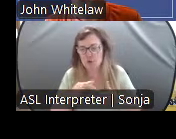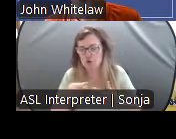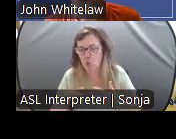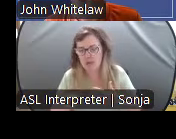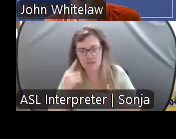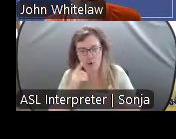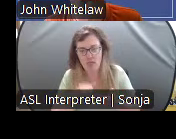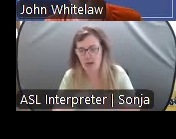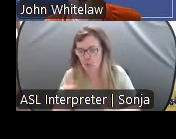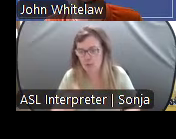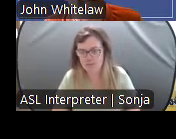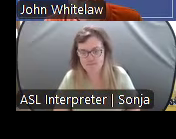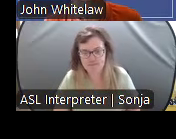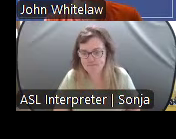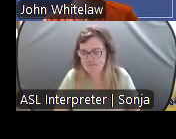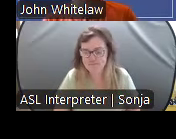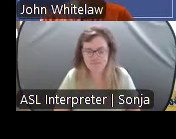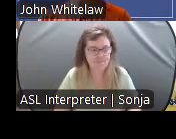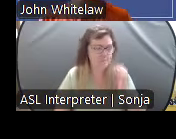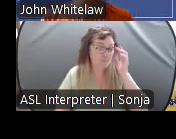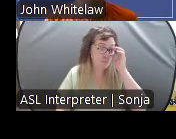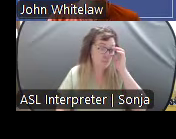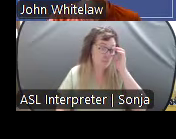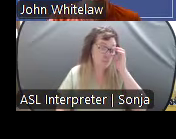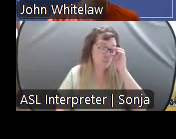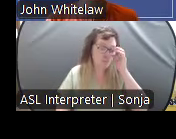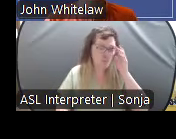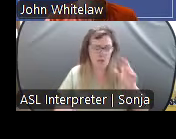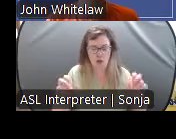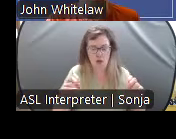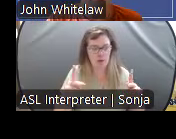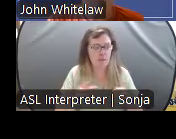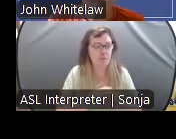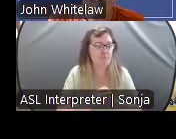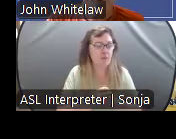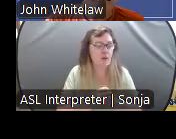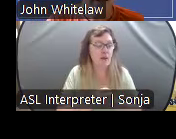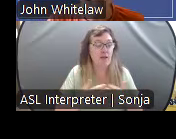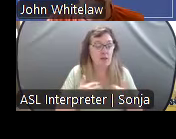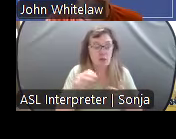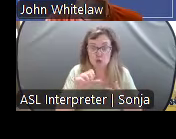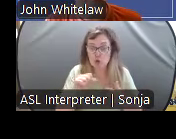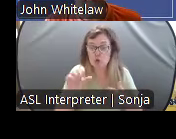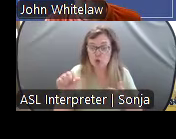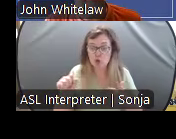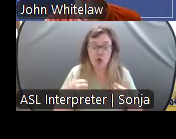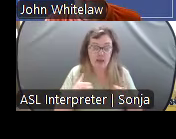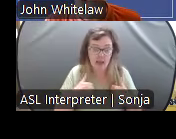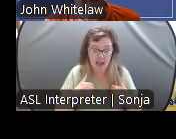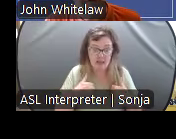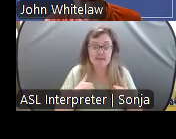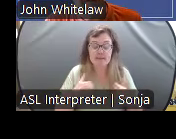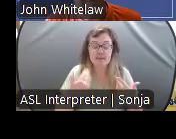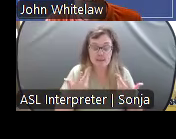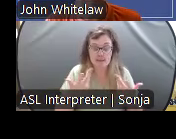that. Okay. There is a publication list. Social Security does have some fairly client-friendly